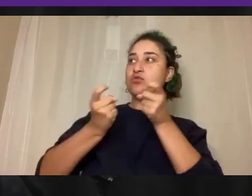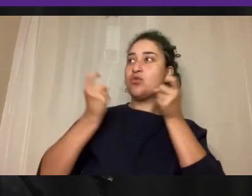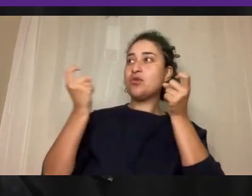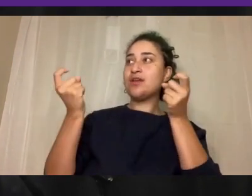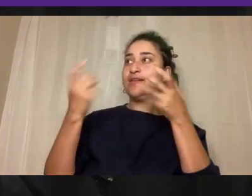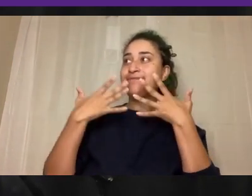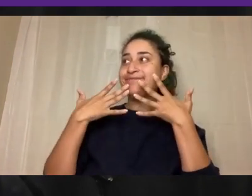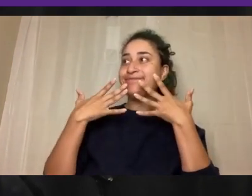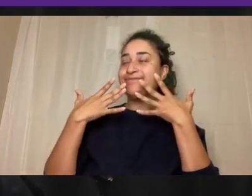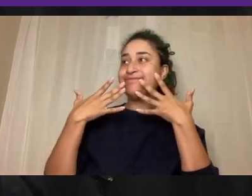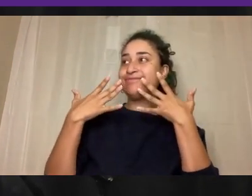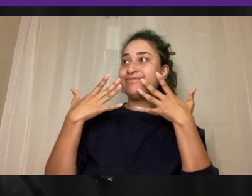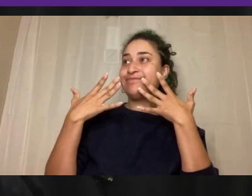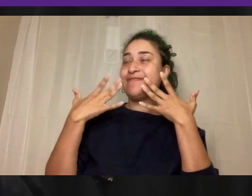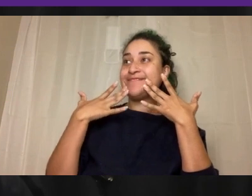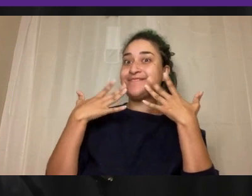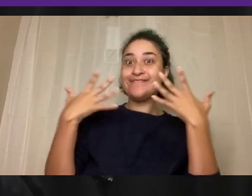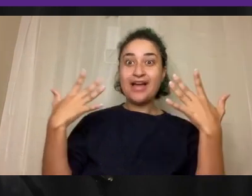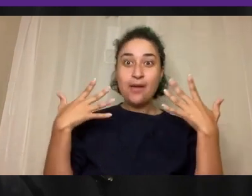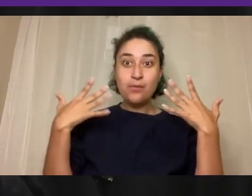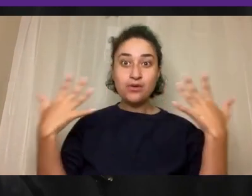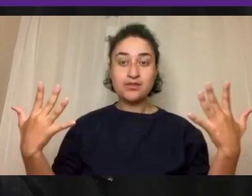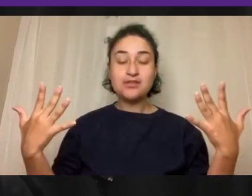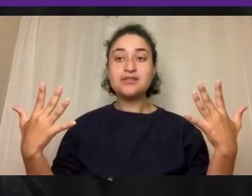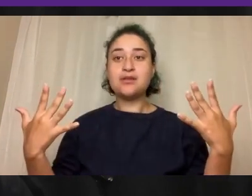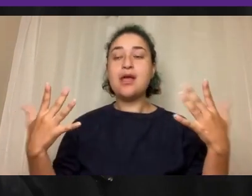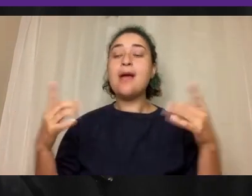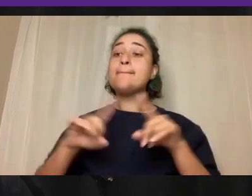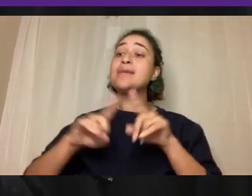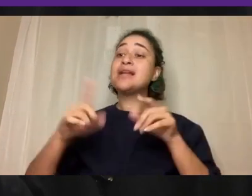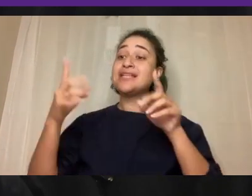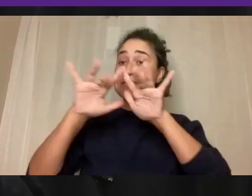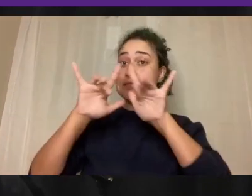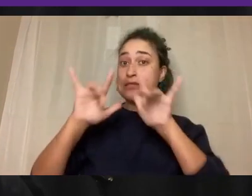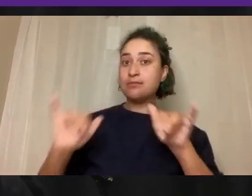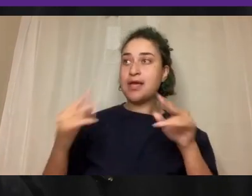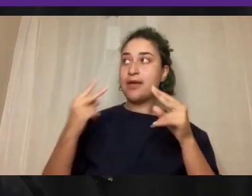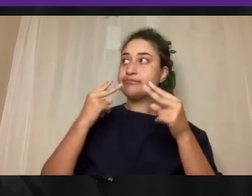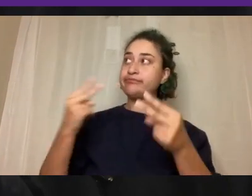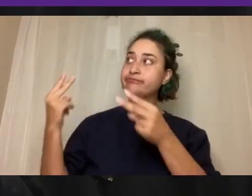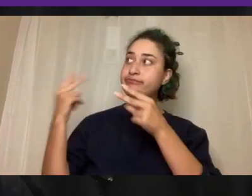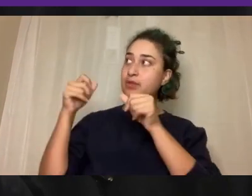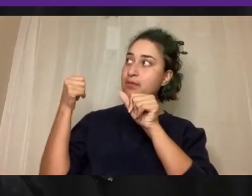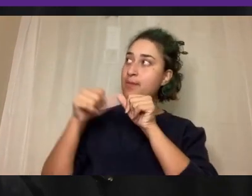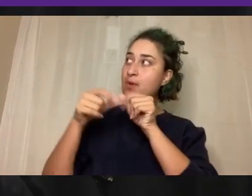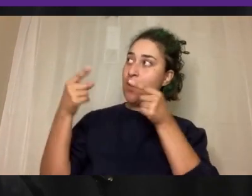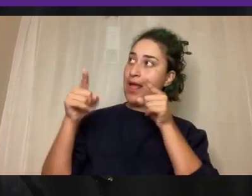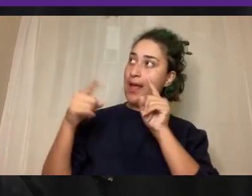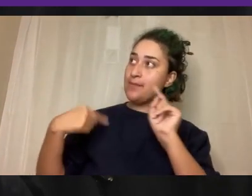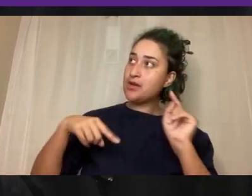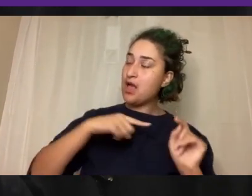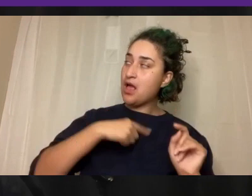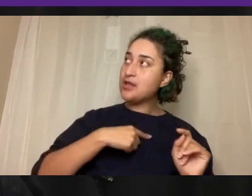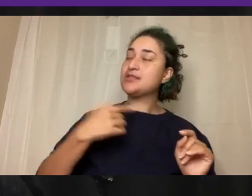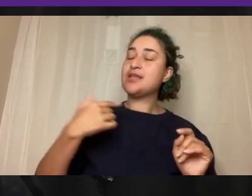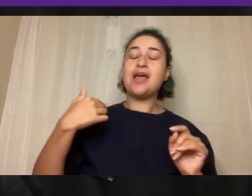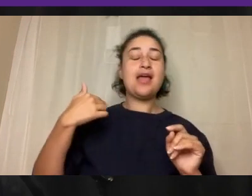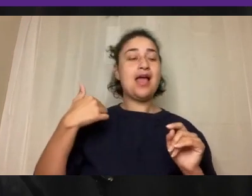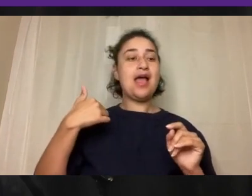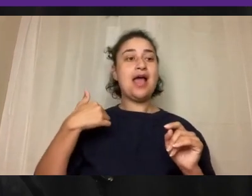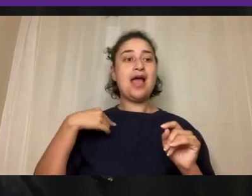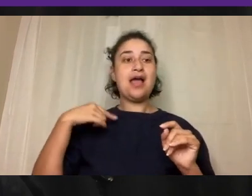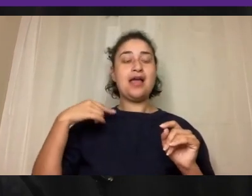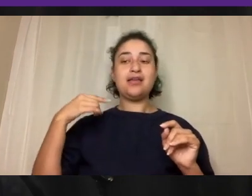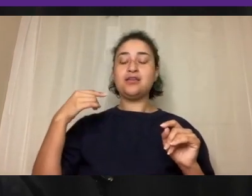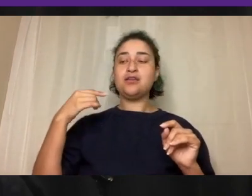time remembering what has happened to us, right? And I keep going back to these words from yesterday